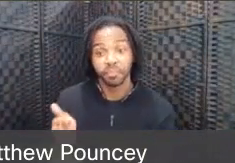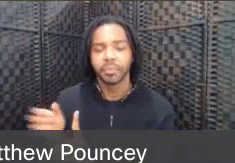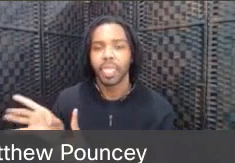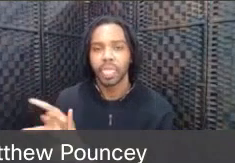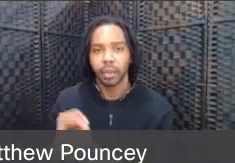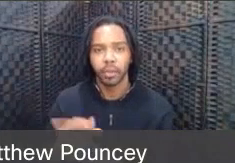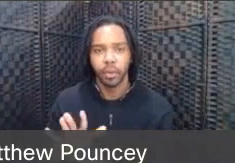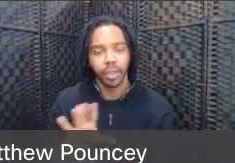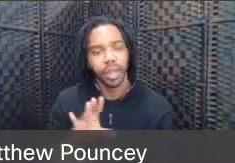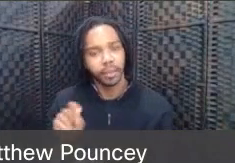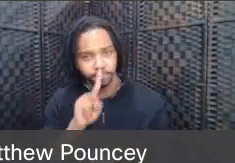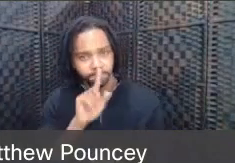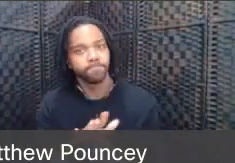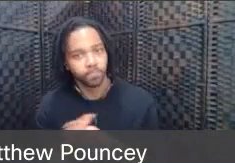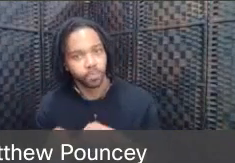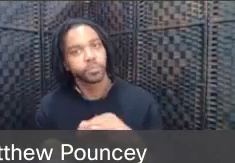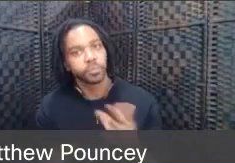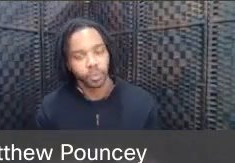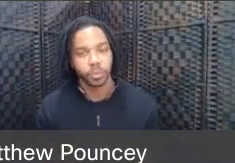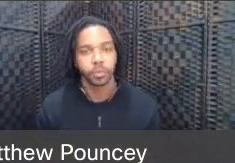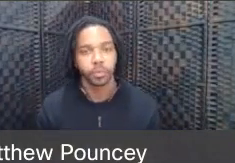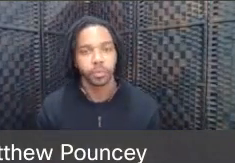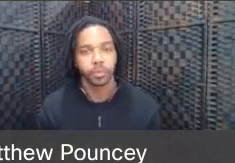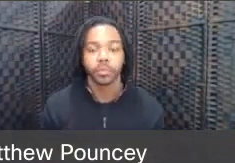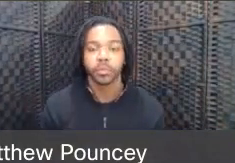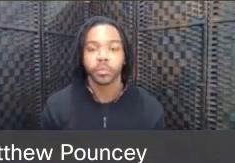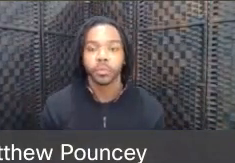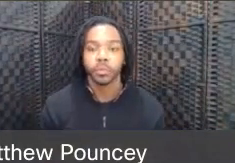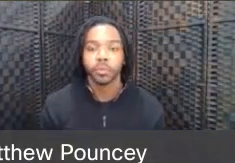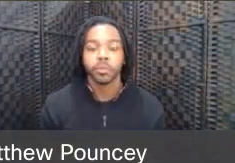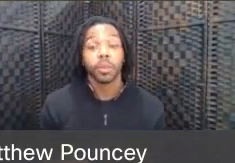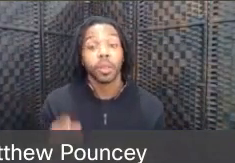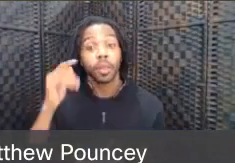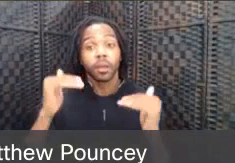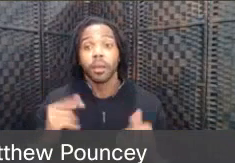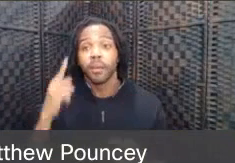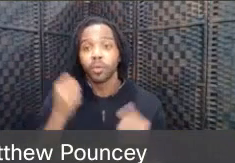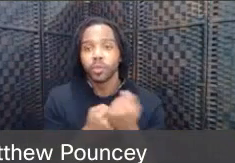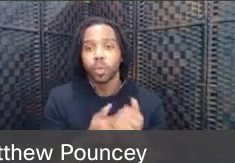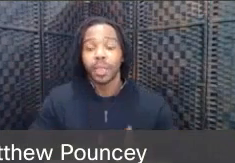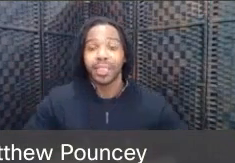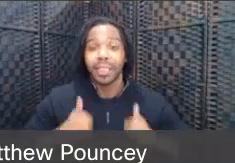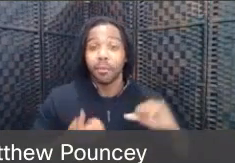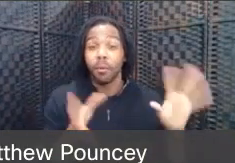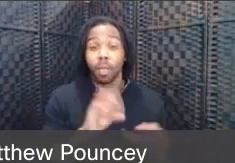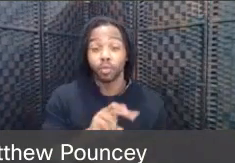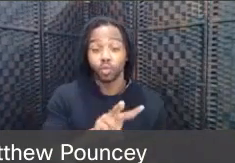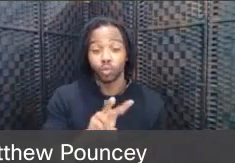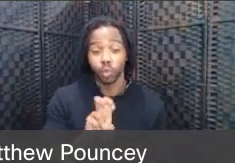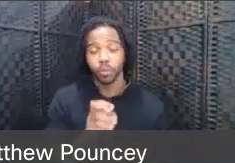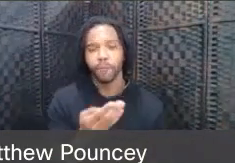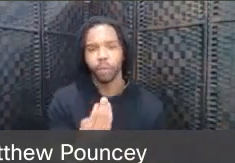contracted COVID and have a confirmed COVID death. In supported living, we've had 214 people